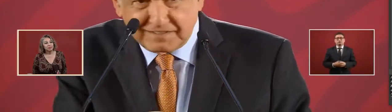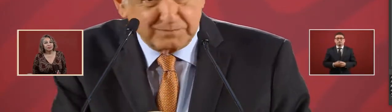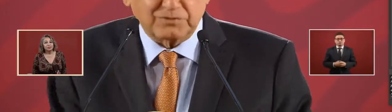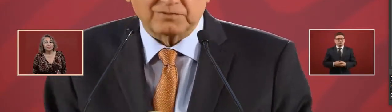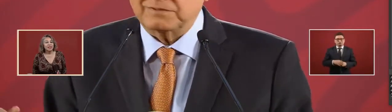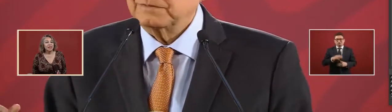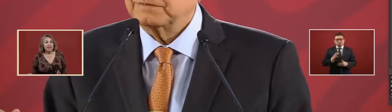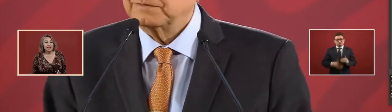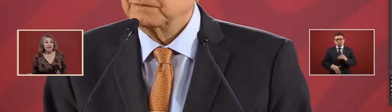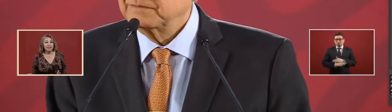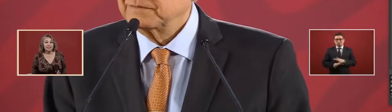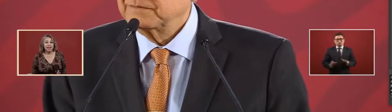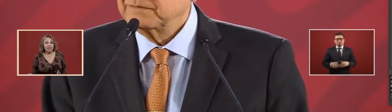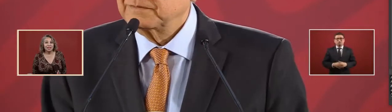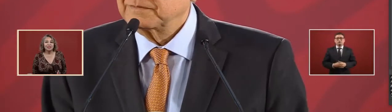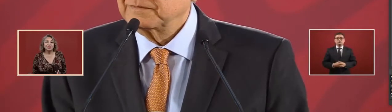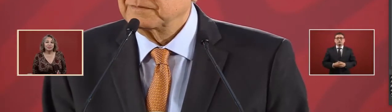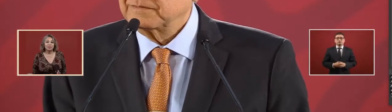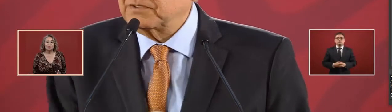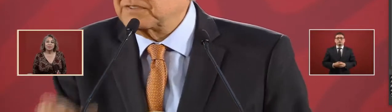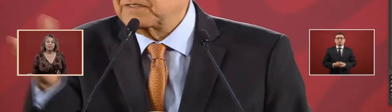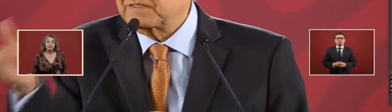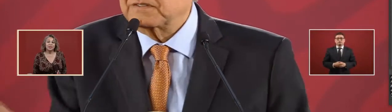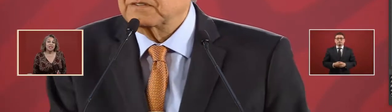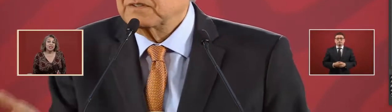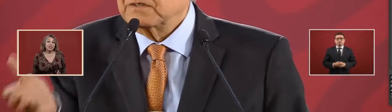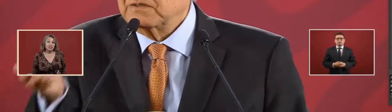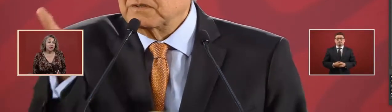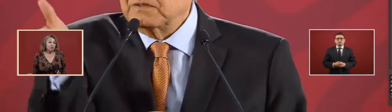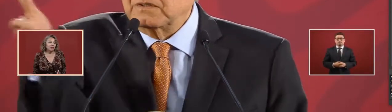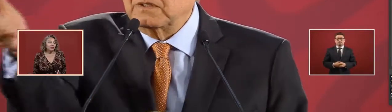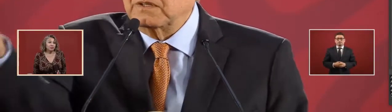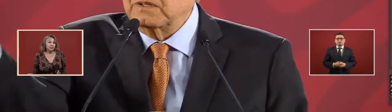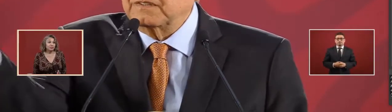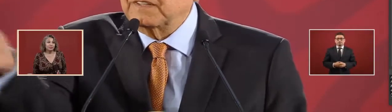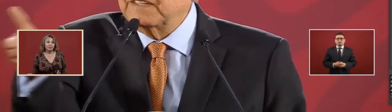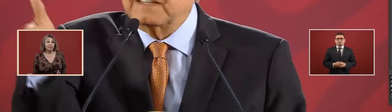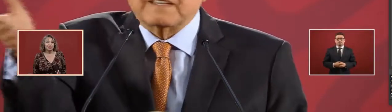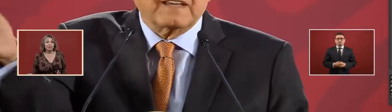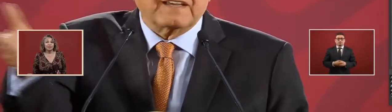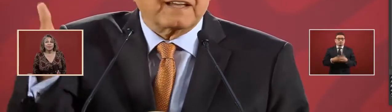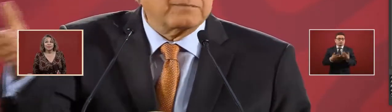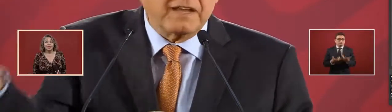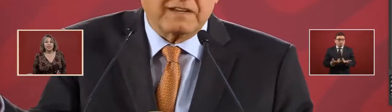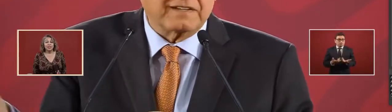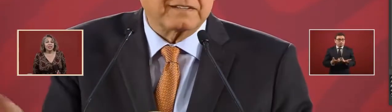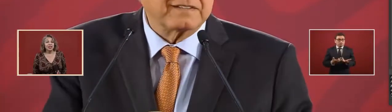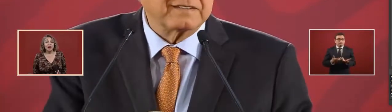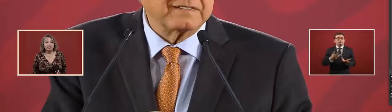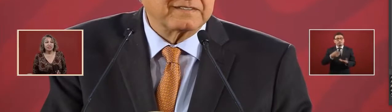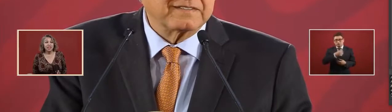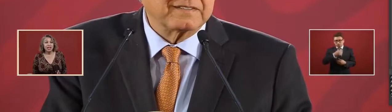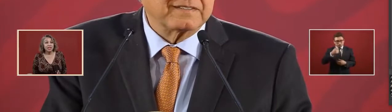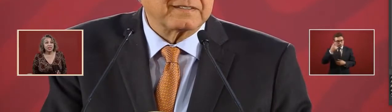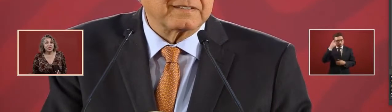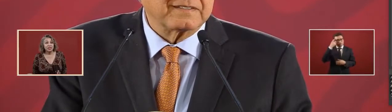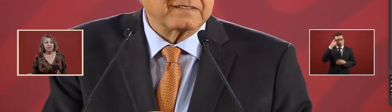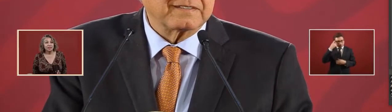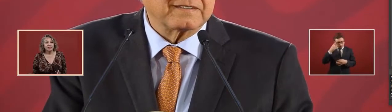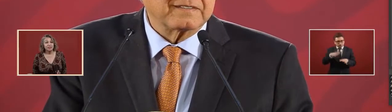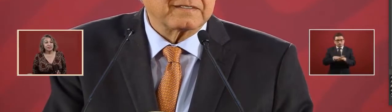Ya se terminó. It has ended. Entonces, so, se tiene que cambiar. You have to